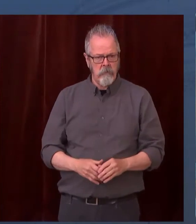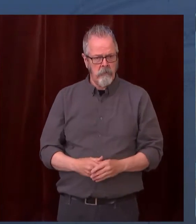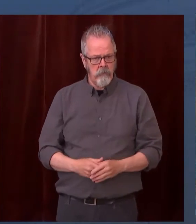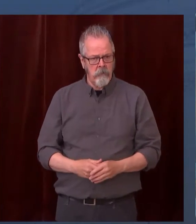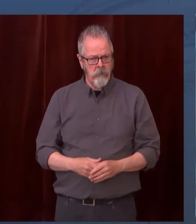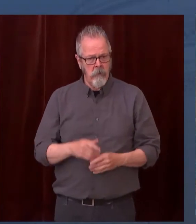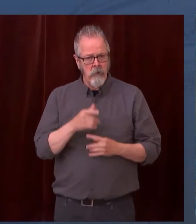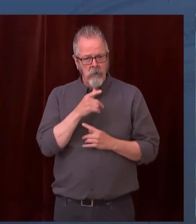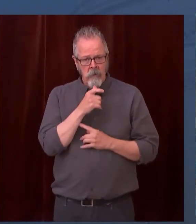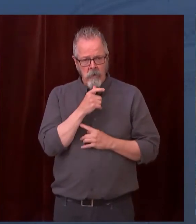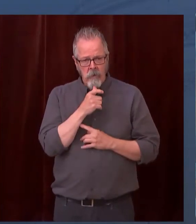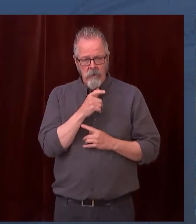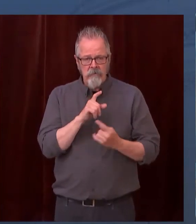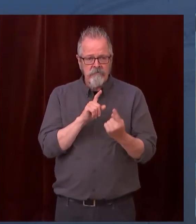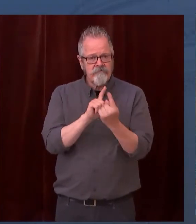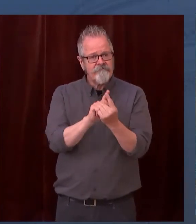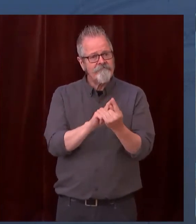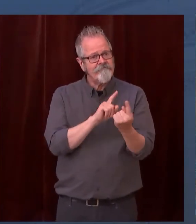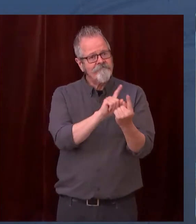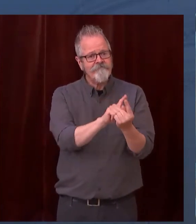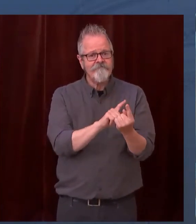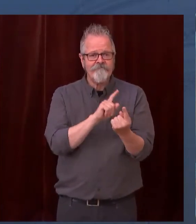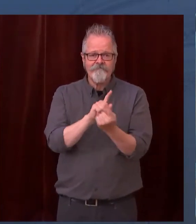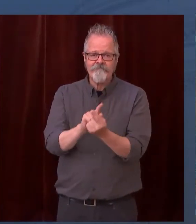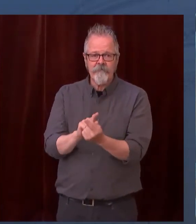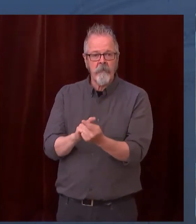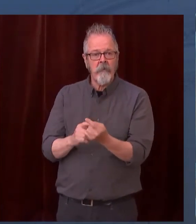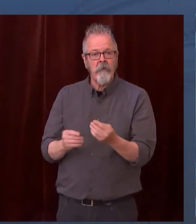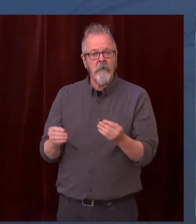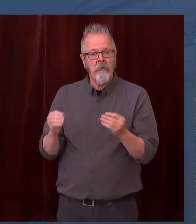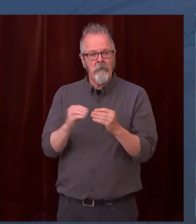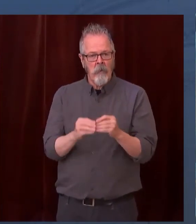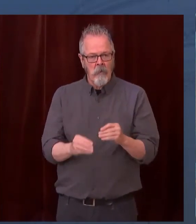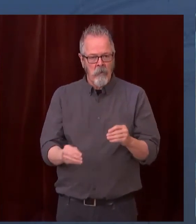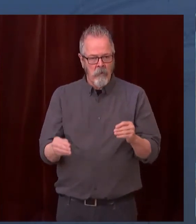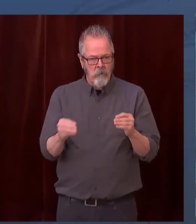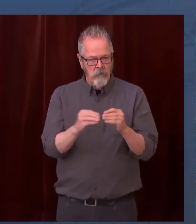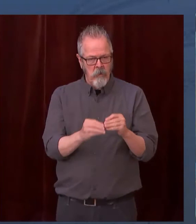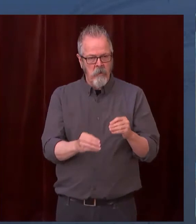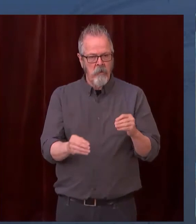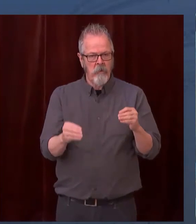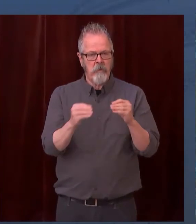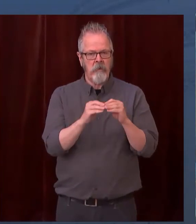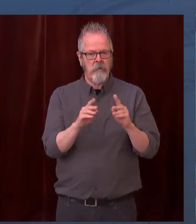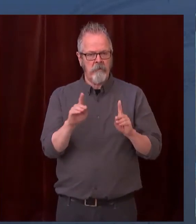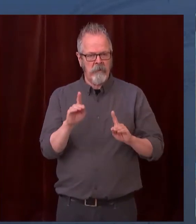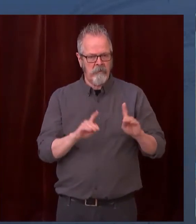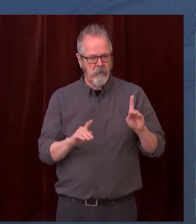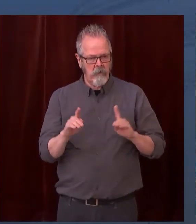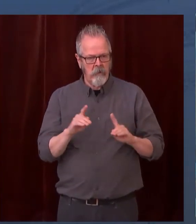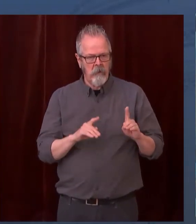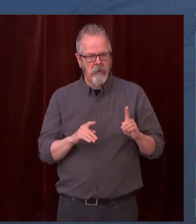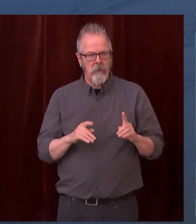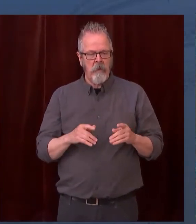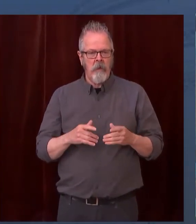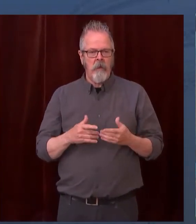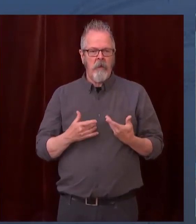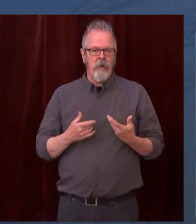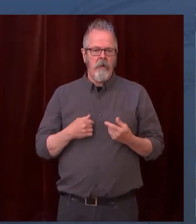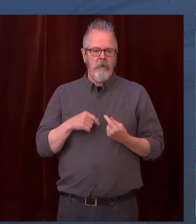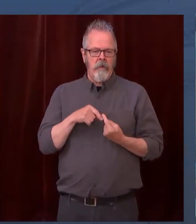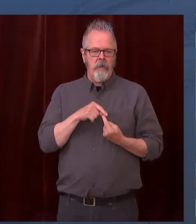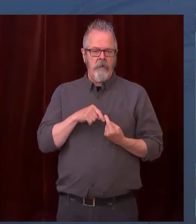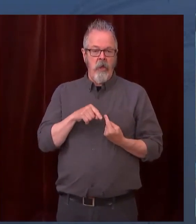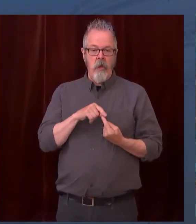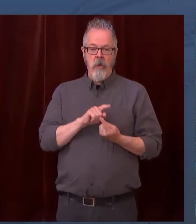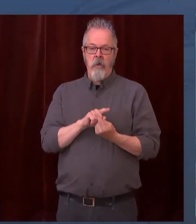close contact with to a larger extent than what we're recommending. We're really encouraging you to keep a very small circle of people